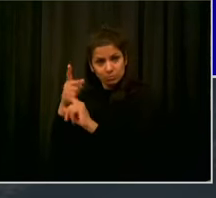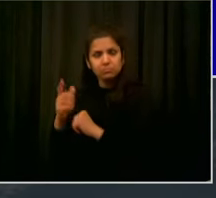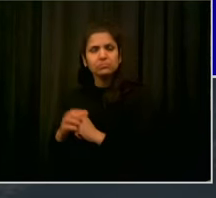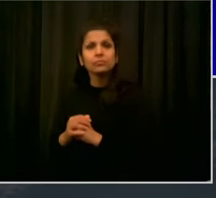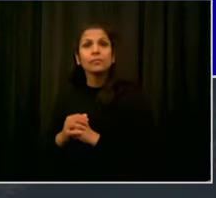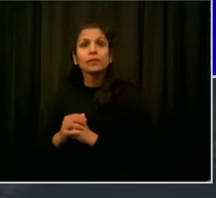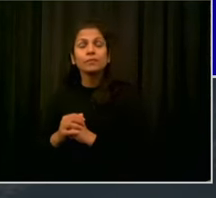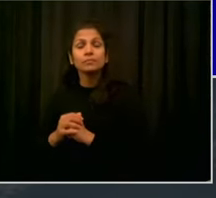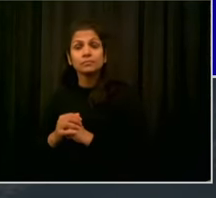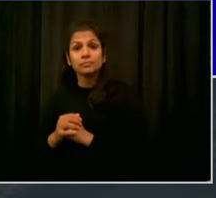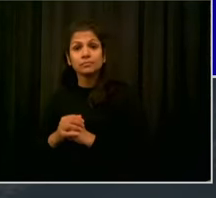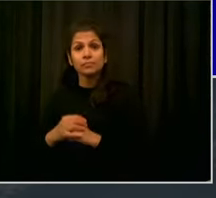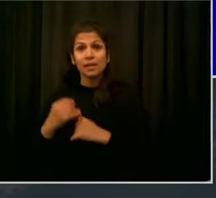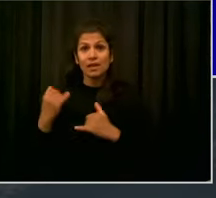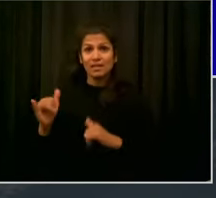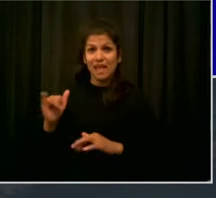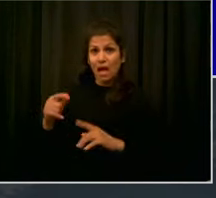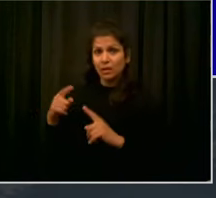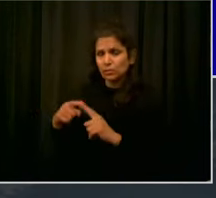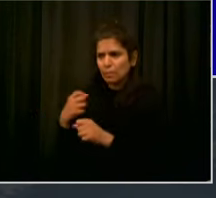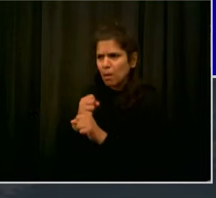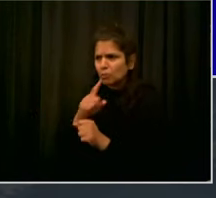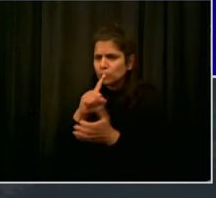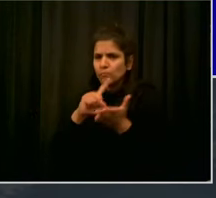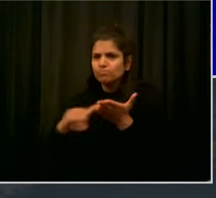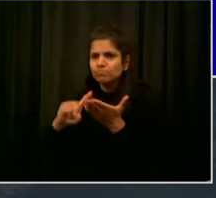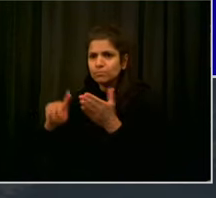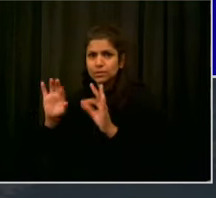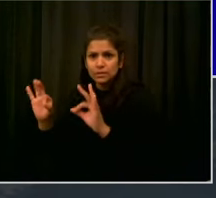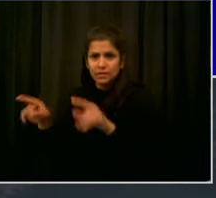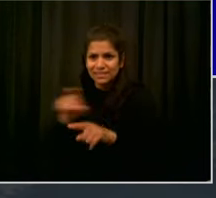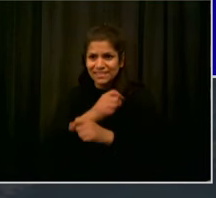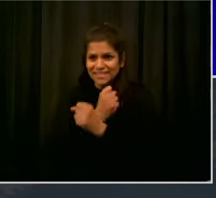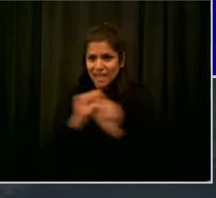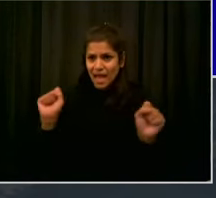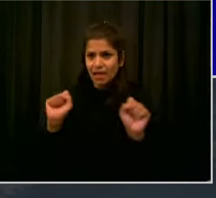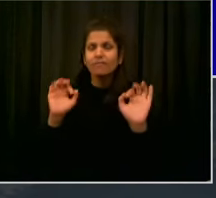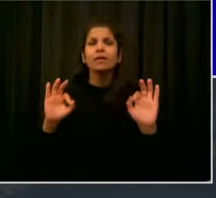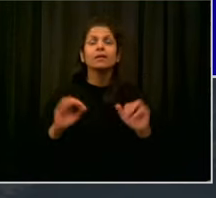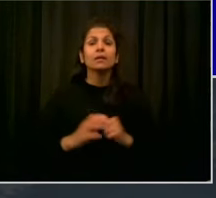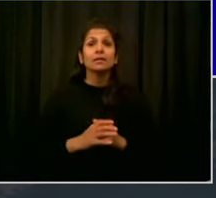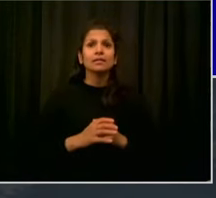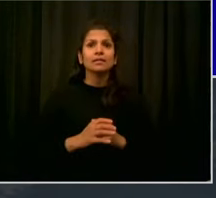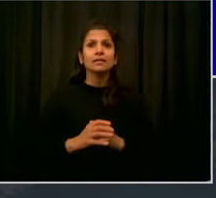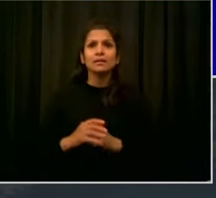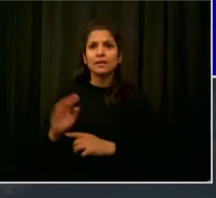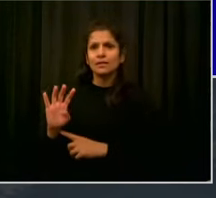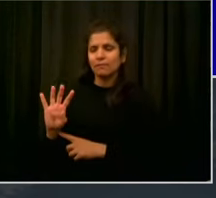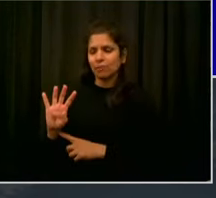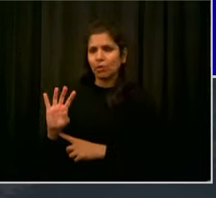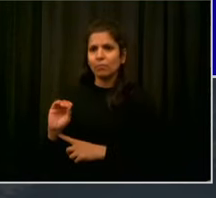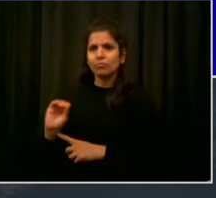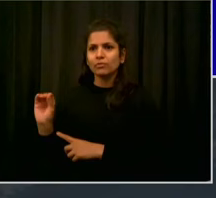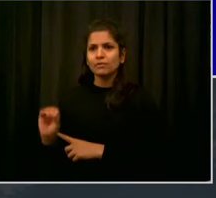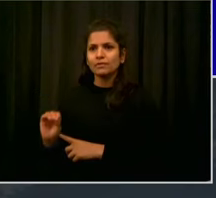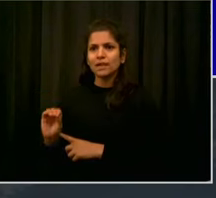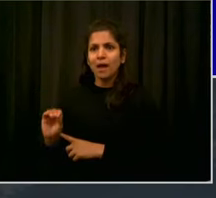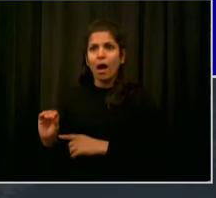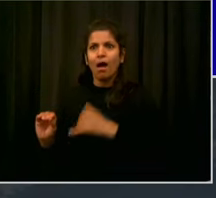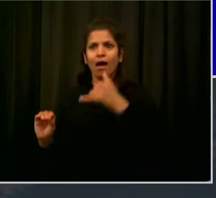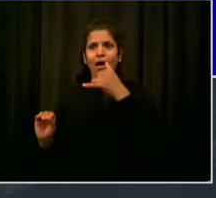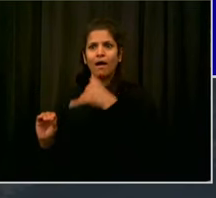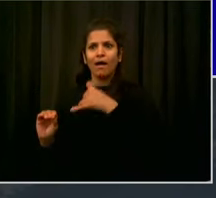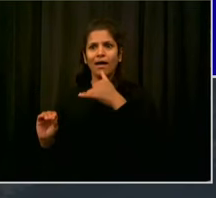needs. Again, best number we've seen so far, 4%. Even with more and more testing, only 4%